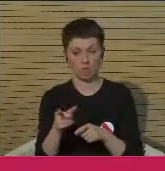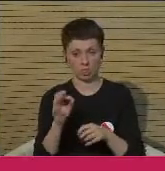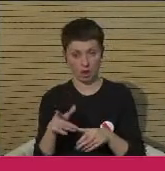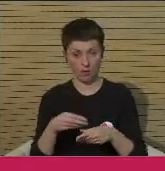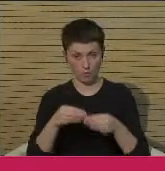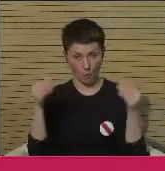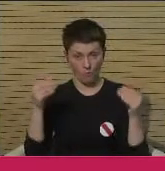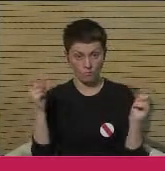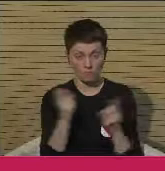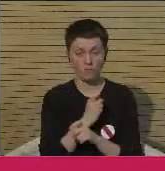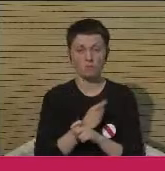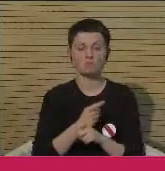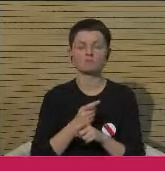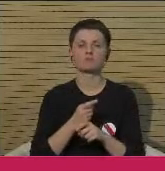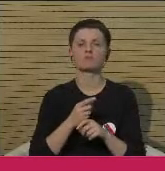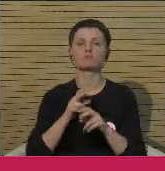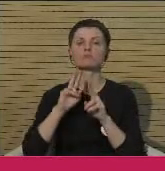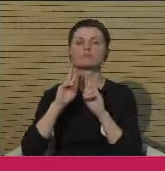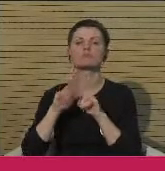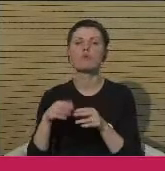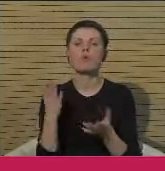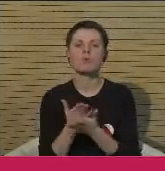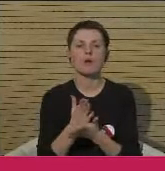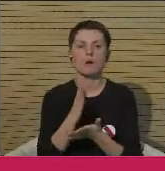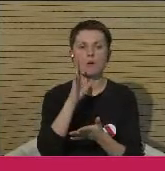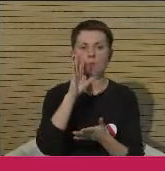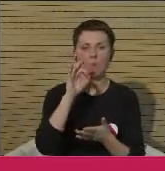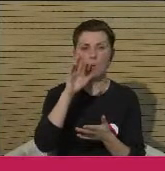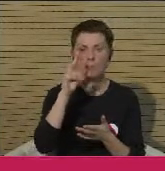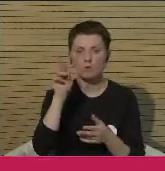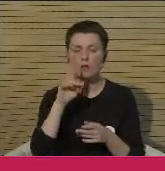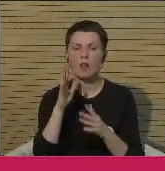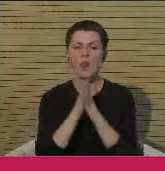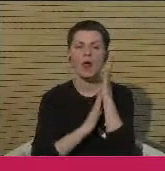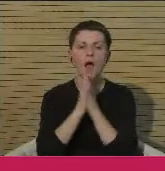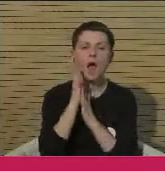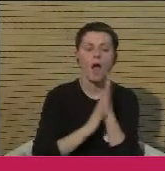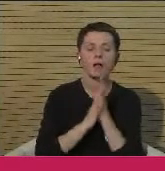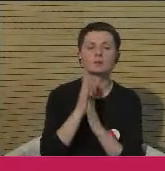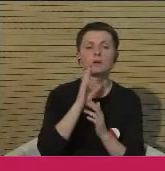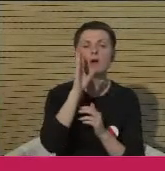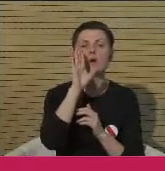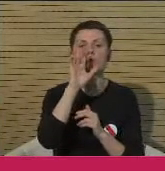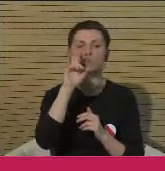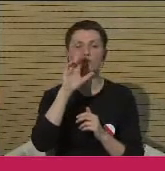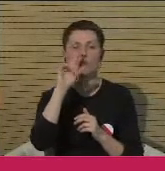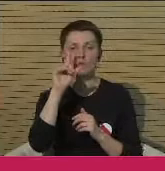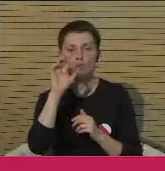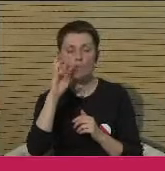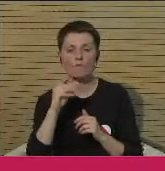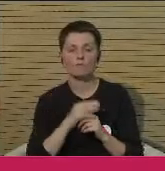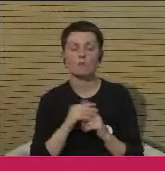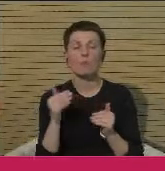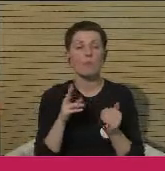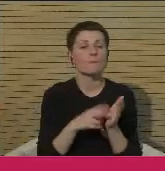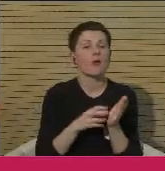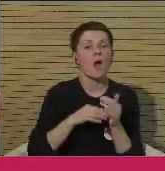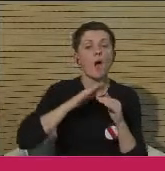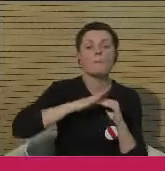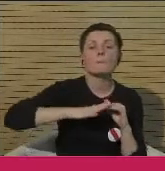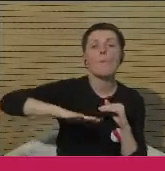mindset. Most people live in the countryside, but the question now is, do we build a